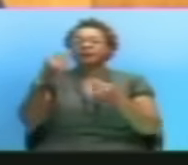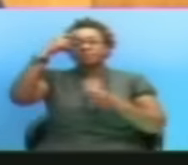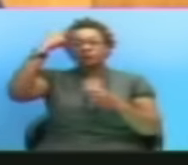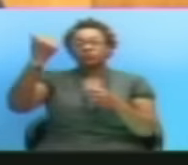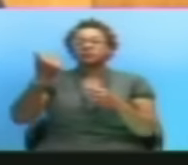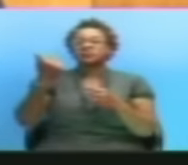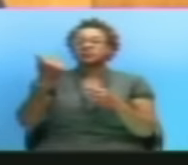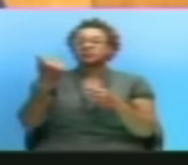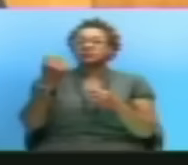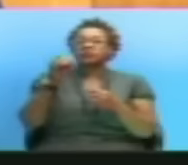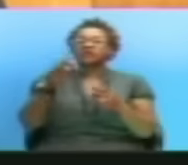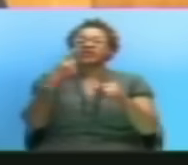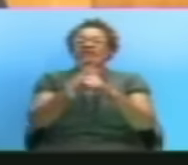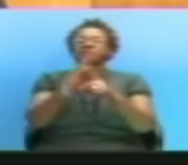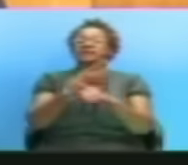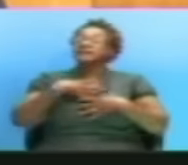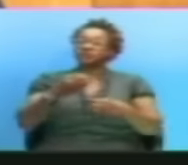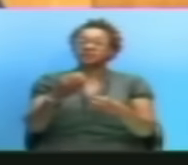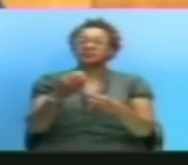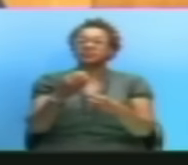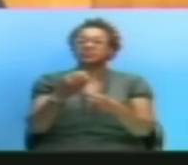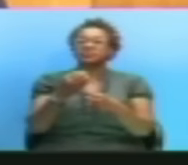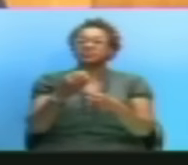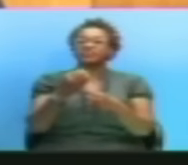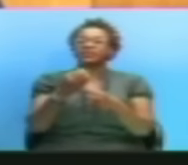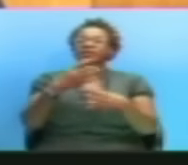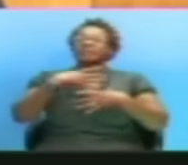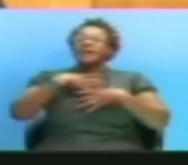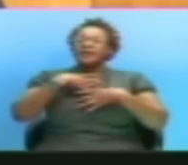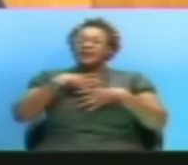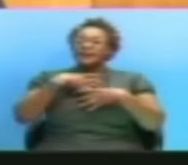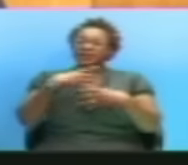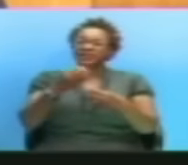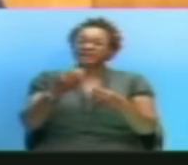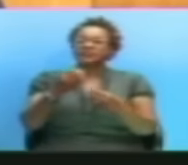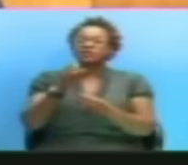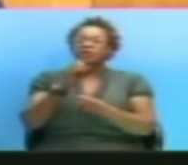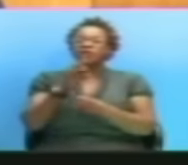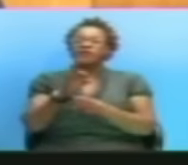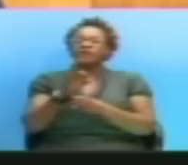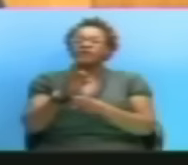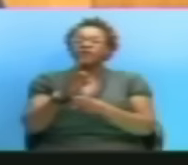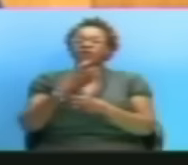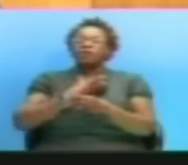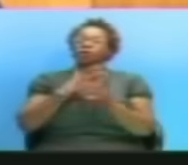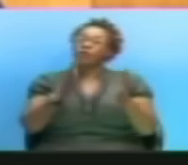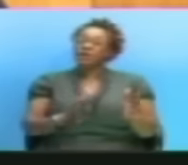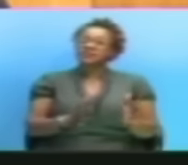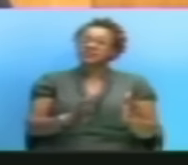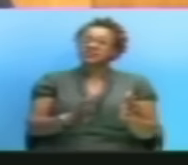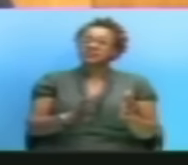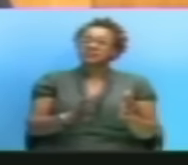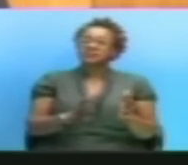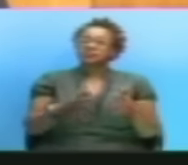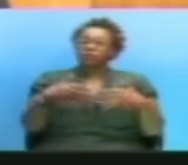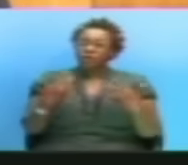of different interests. Mm-hmm. The interest of the owners or